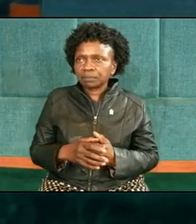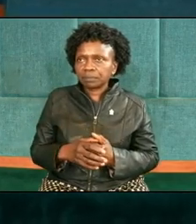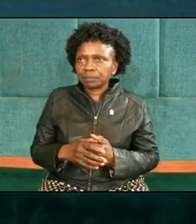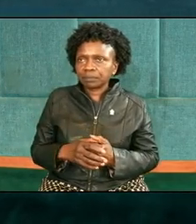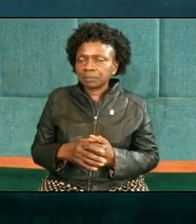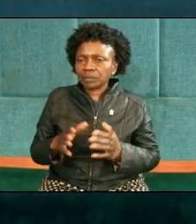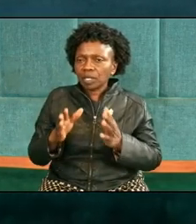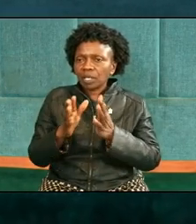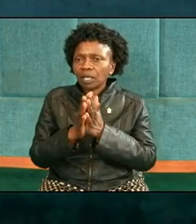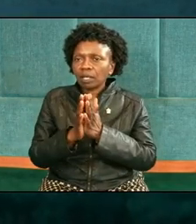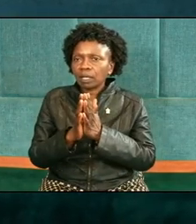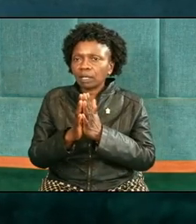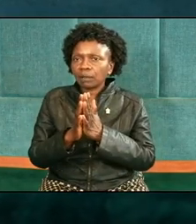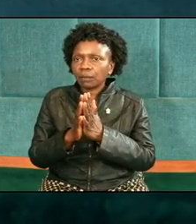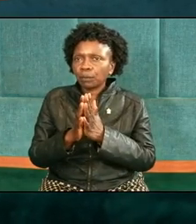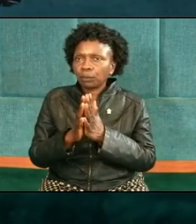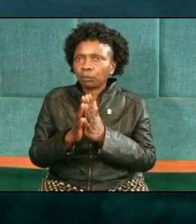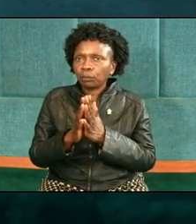and